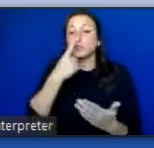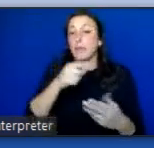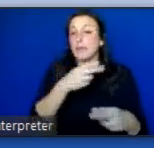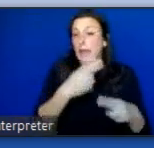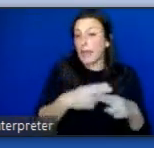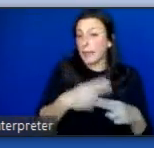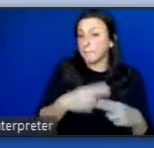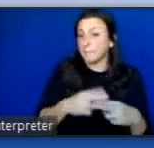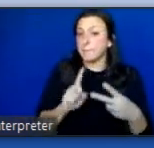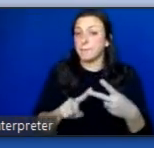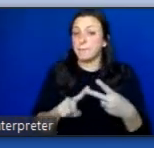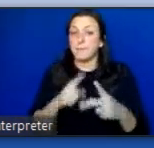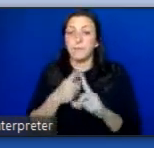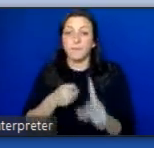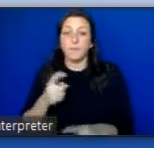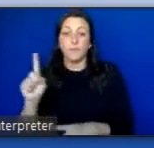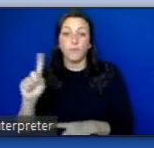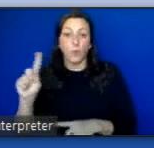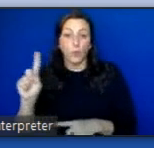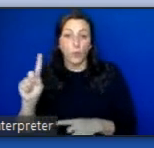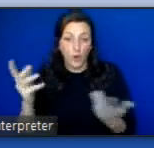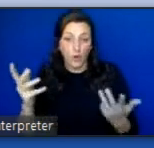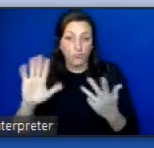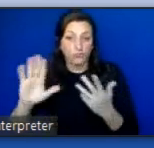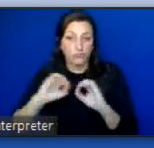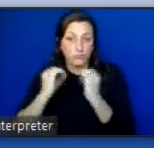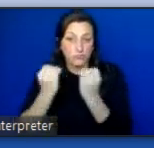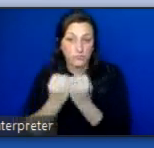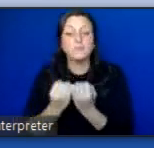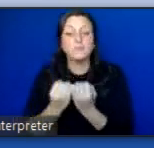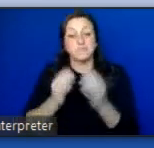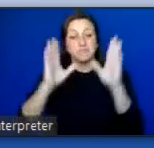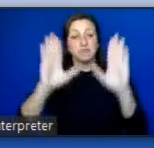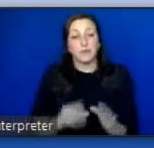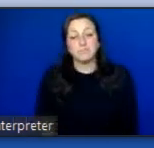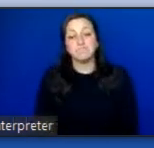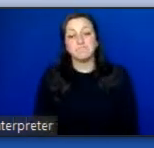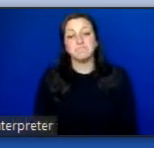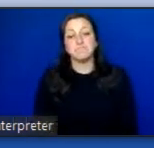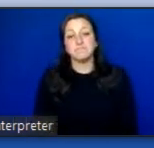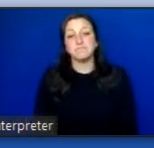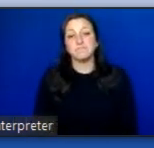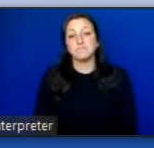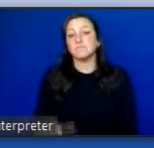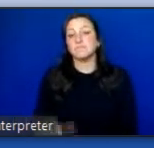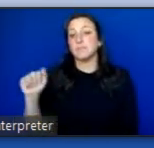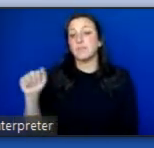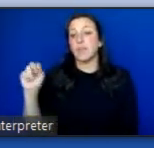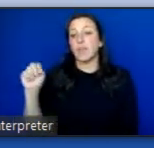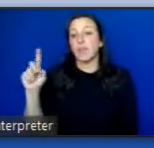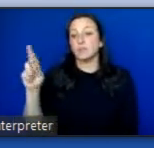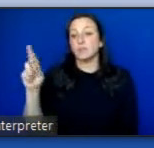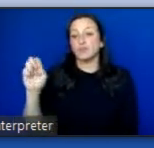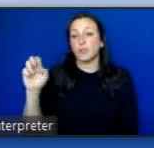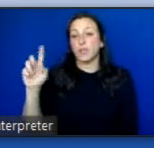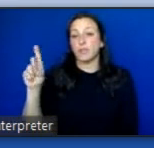the outlet you are working for, that would be great. So let's start with Andrea Dukakis.